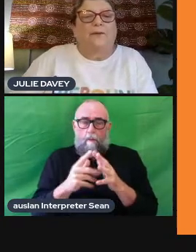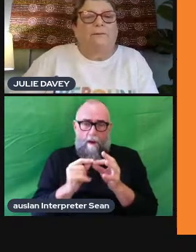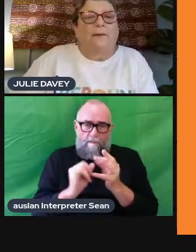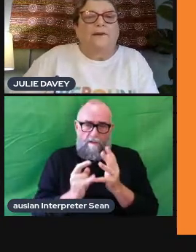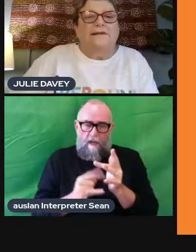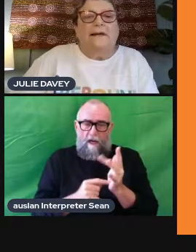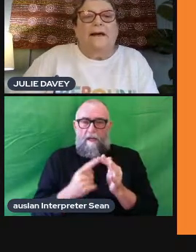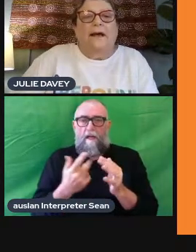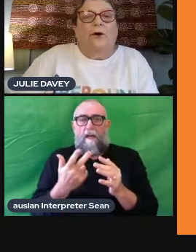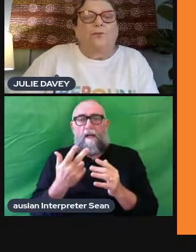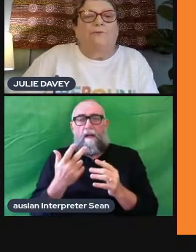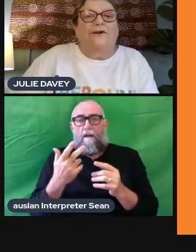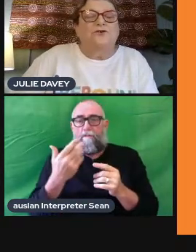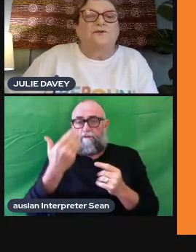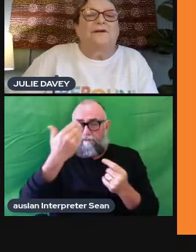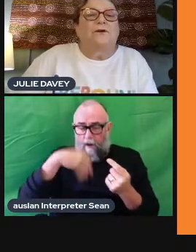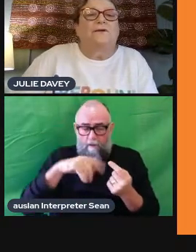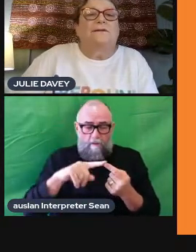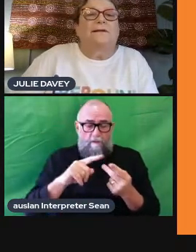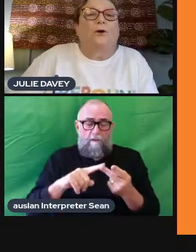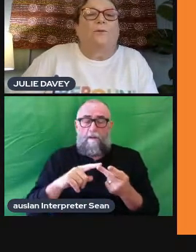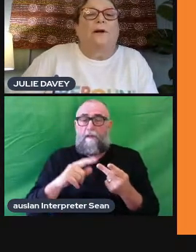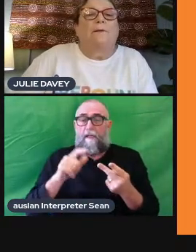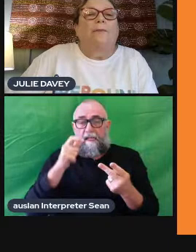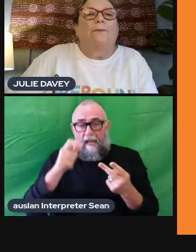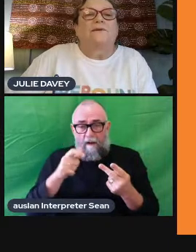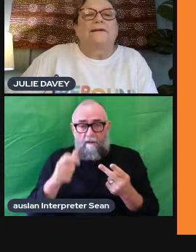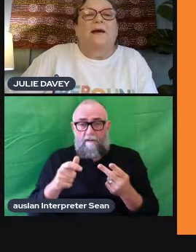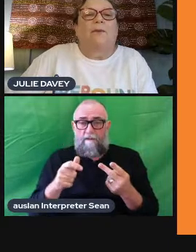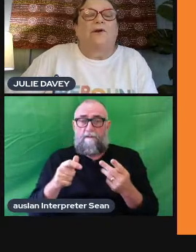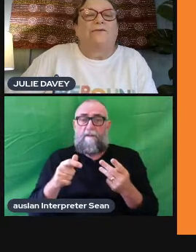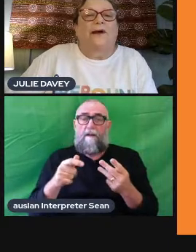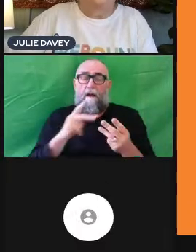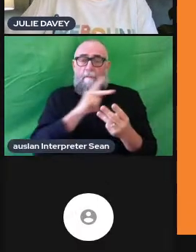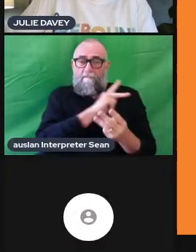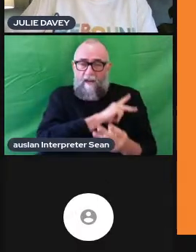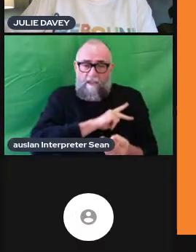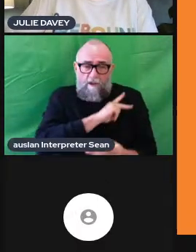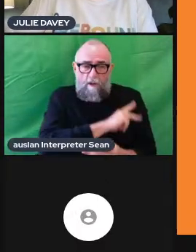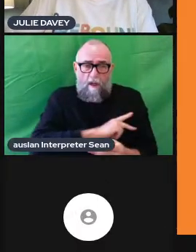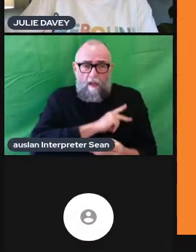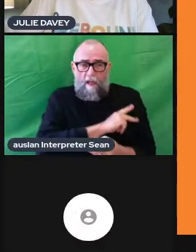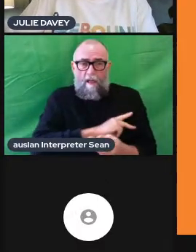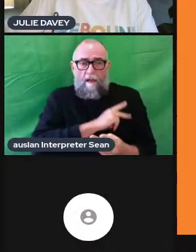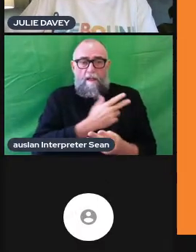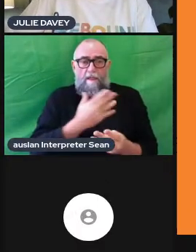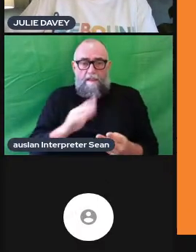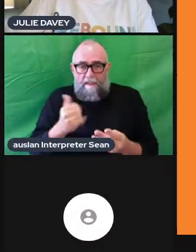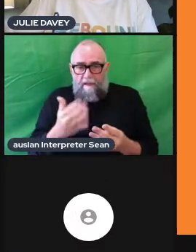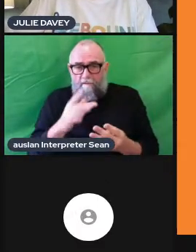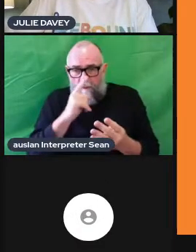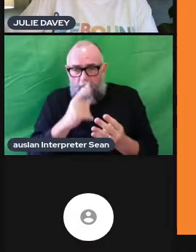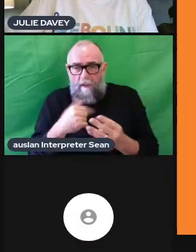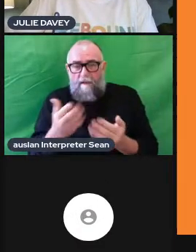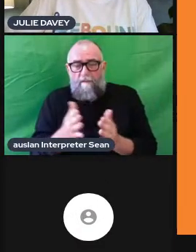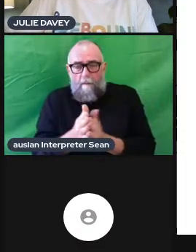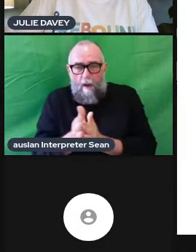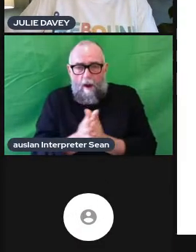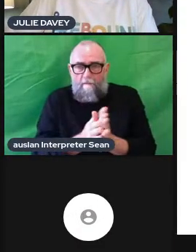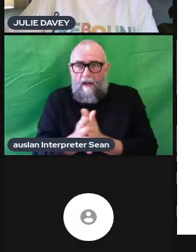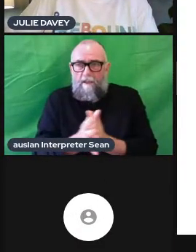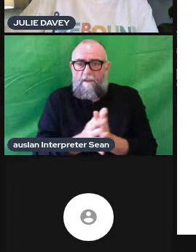carers, family members, health professionals can use it to help people stay motivated to continue working a healthy